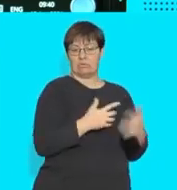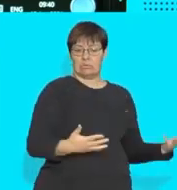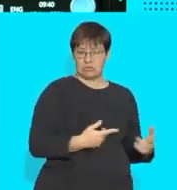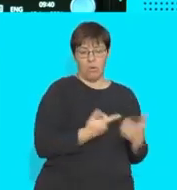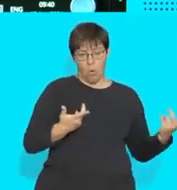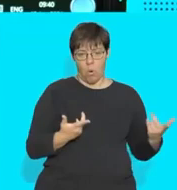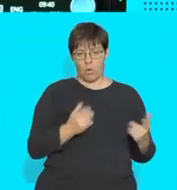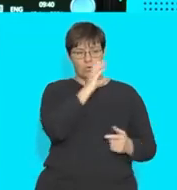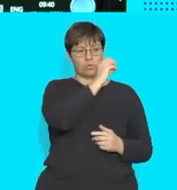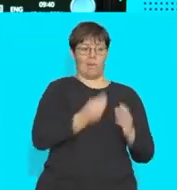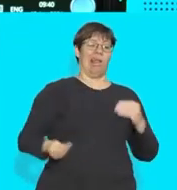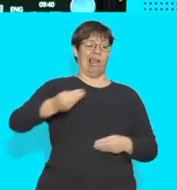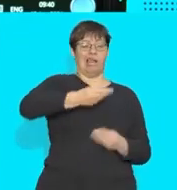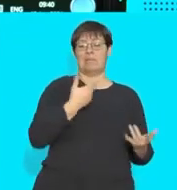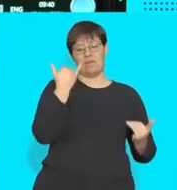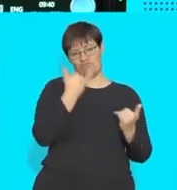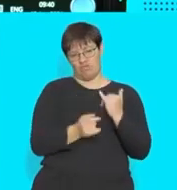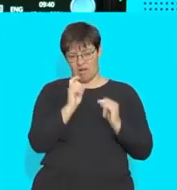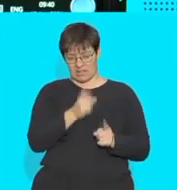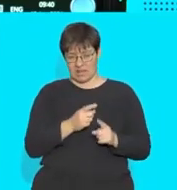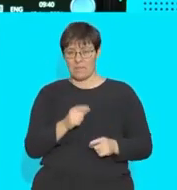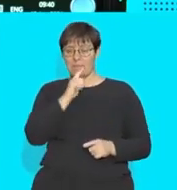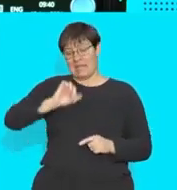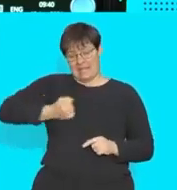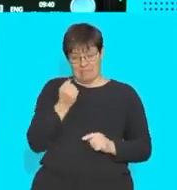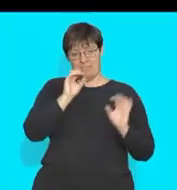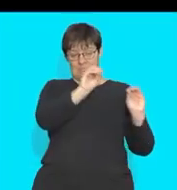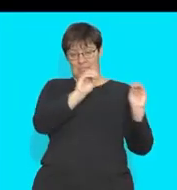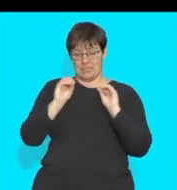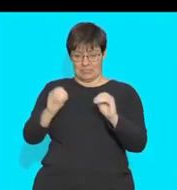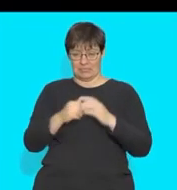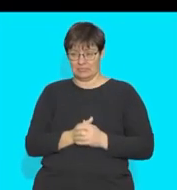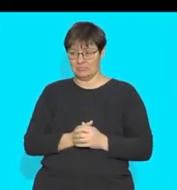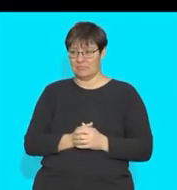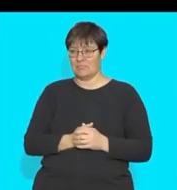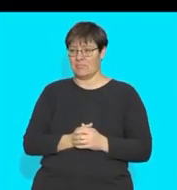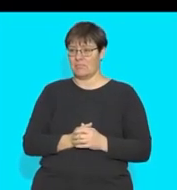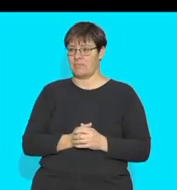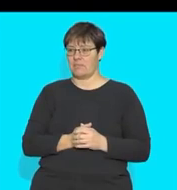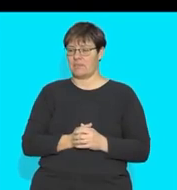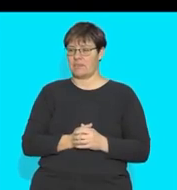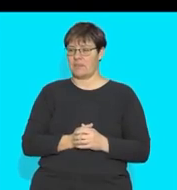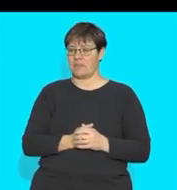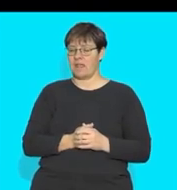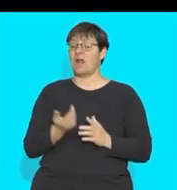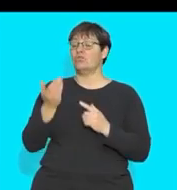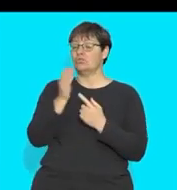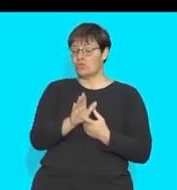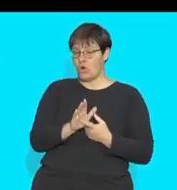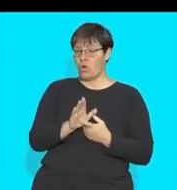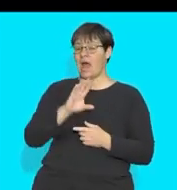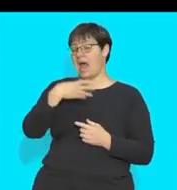too many, and then the answer's wrong. So I'm going to keep it in that scientific notation. I'll show you what it